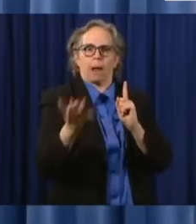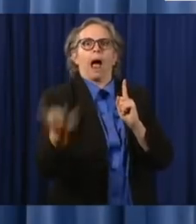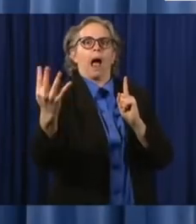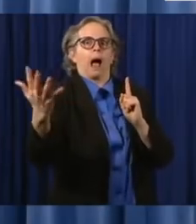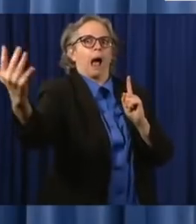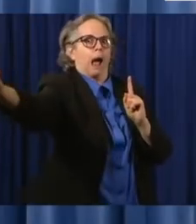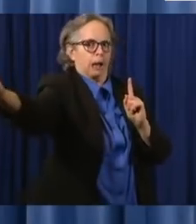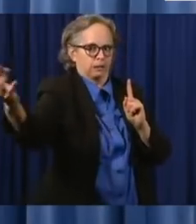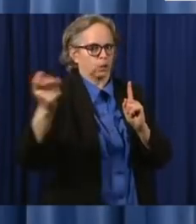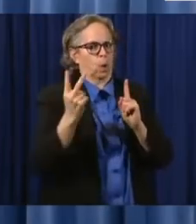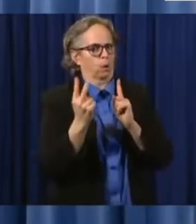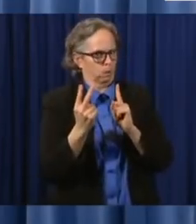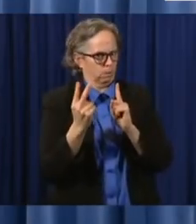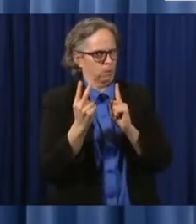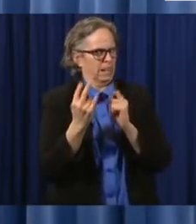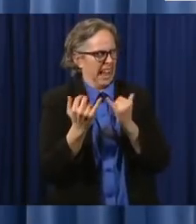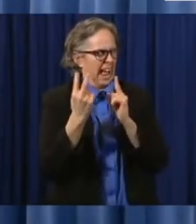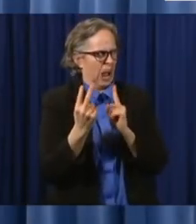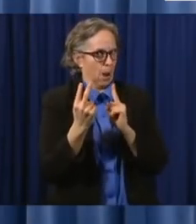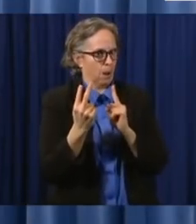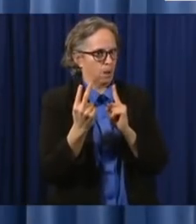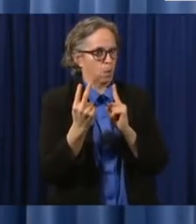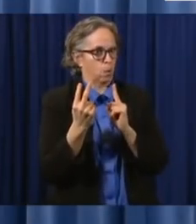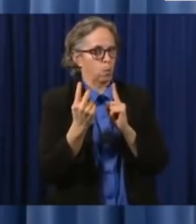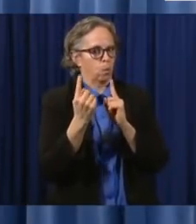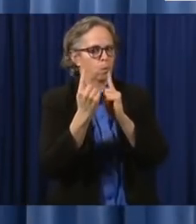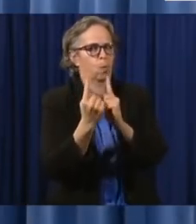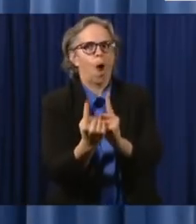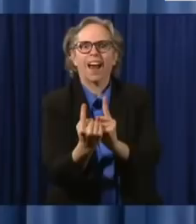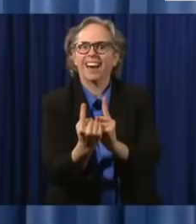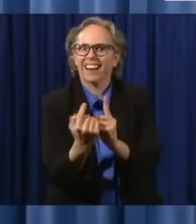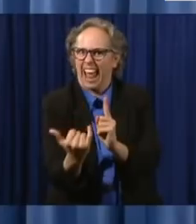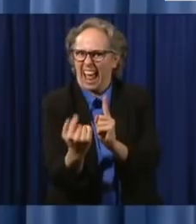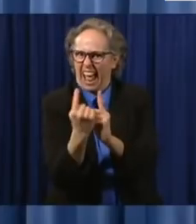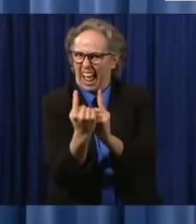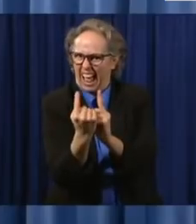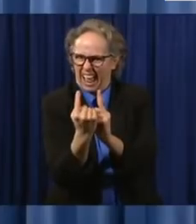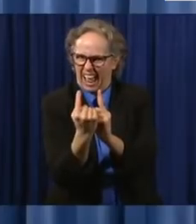people. Now those numbers are down 1-to-1.